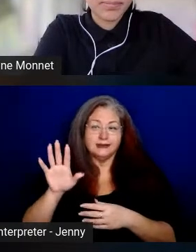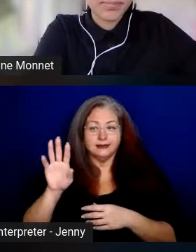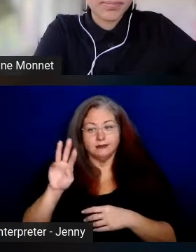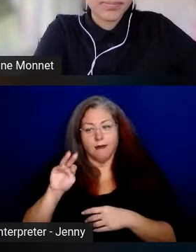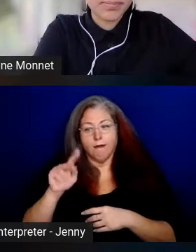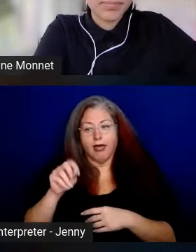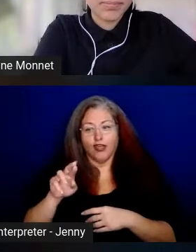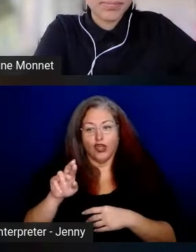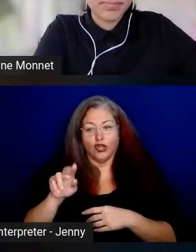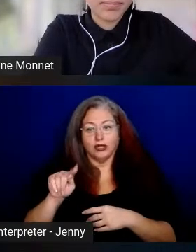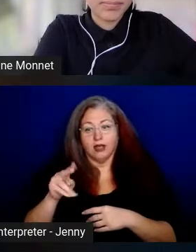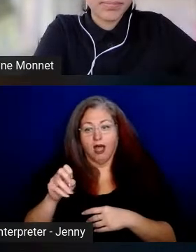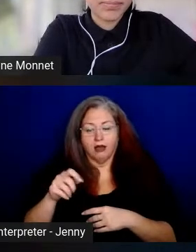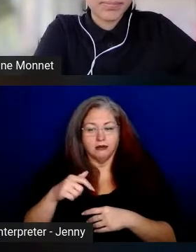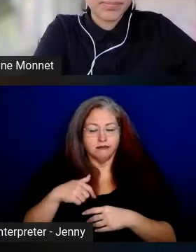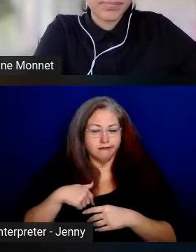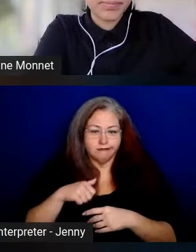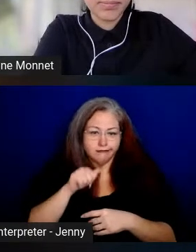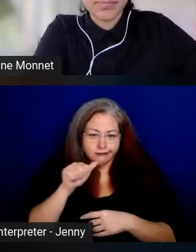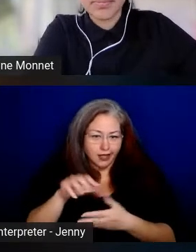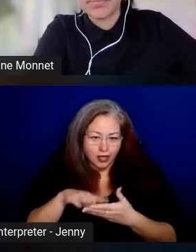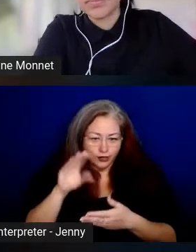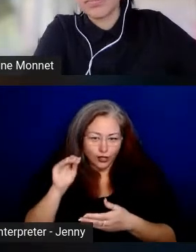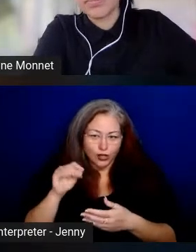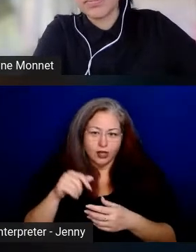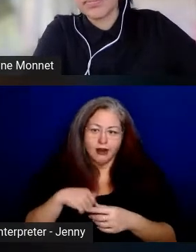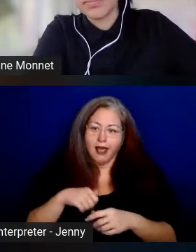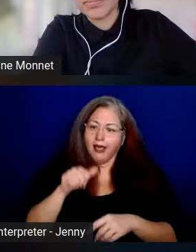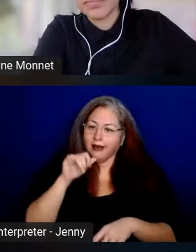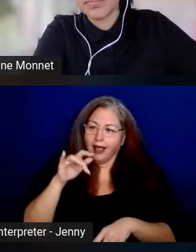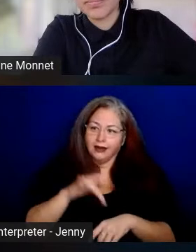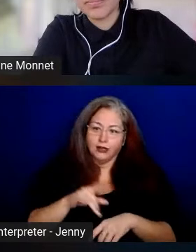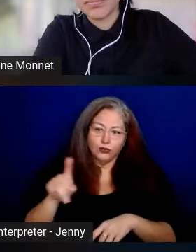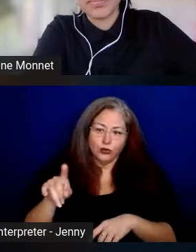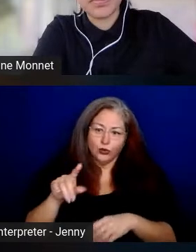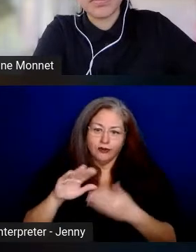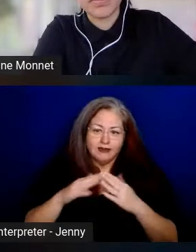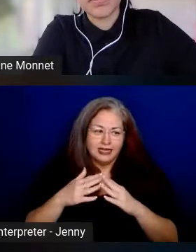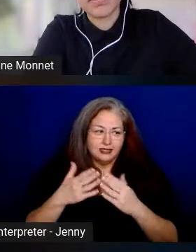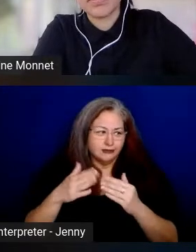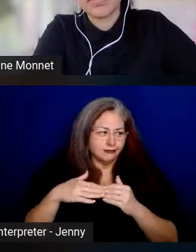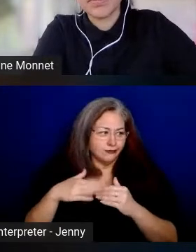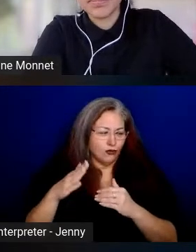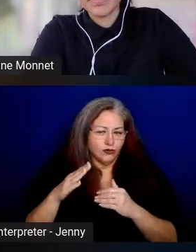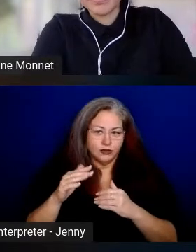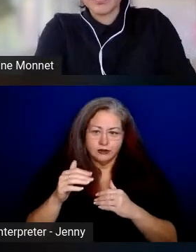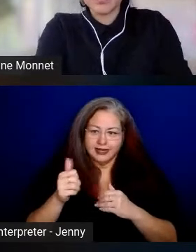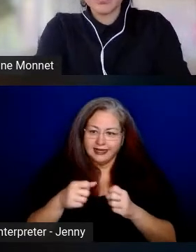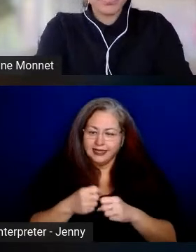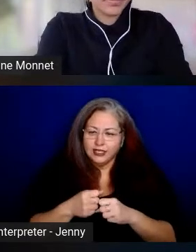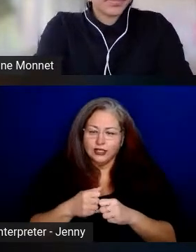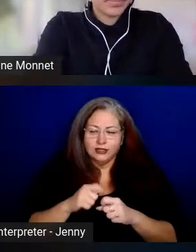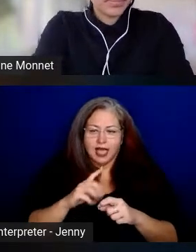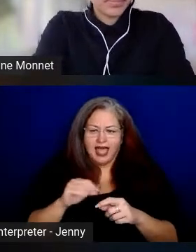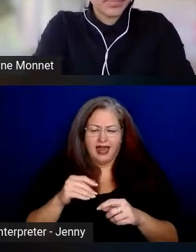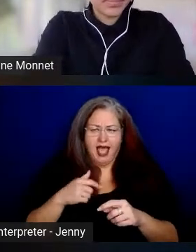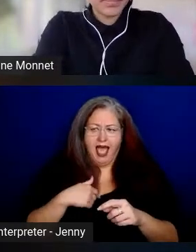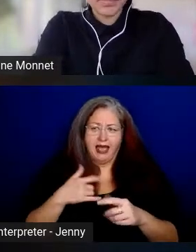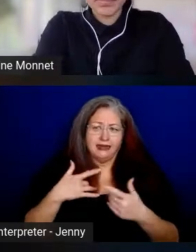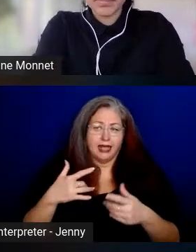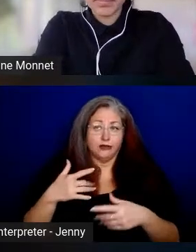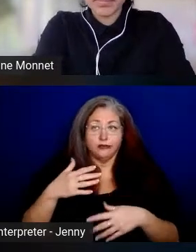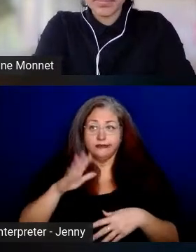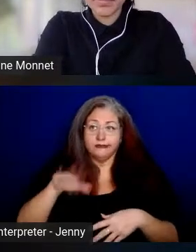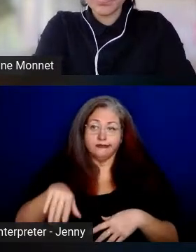I haven't been to that village for like maybe more than 10 years. And I even never thought about it